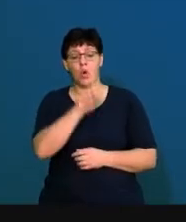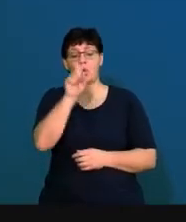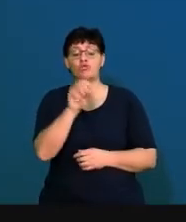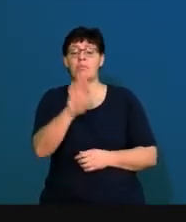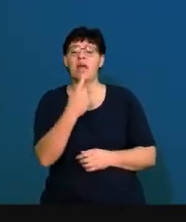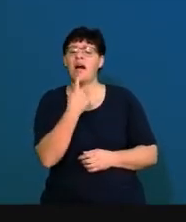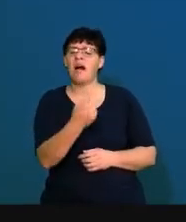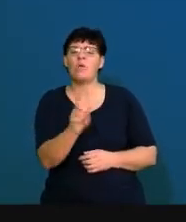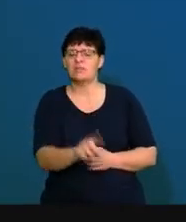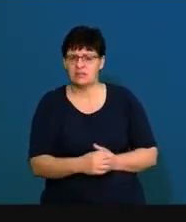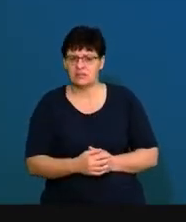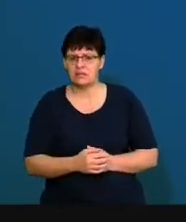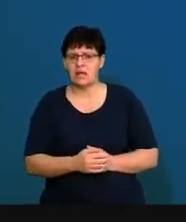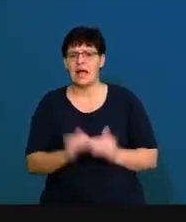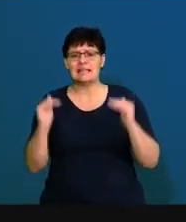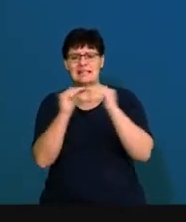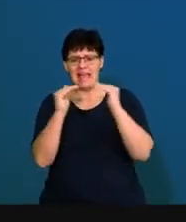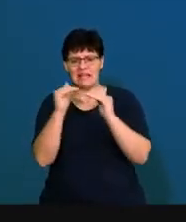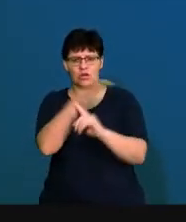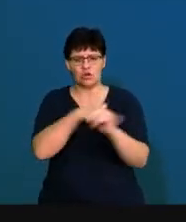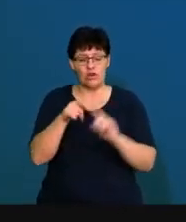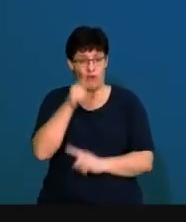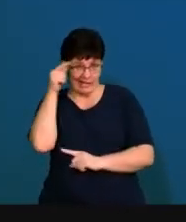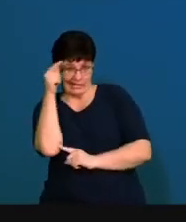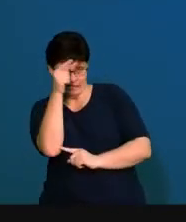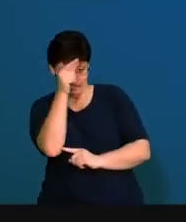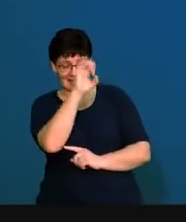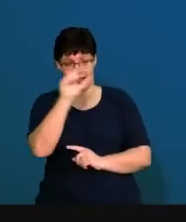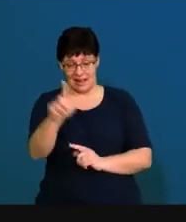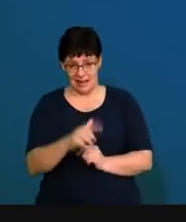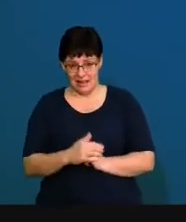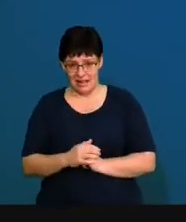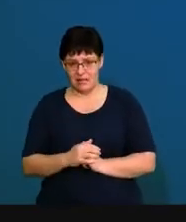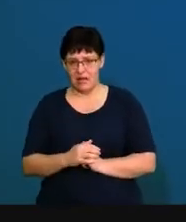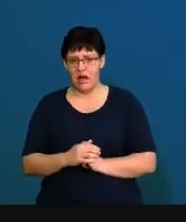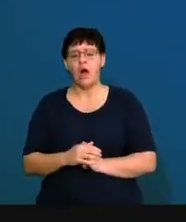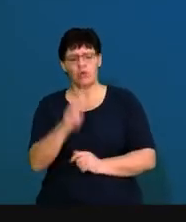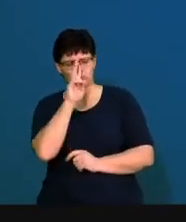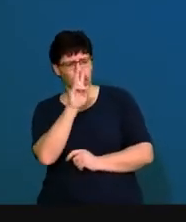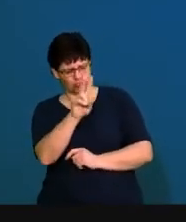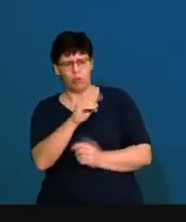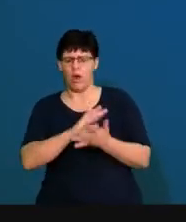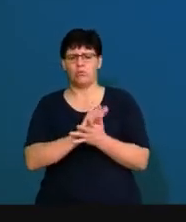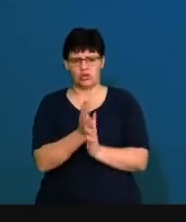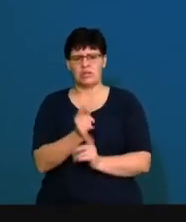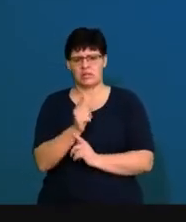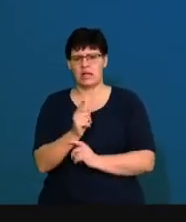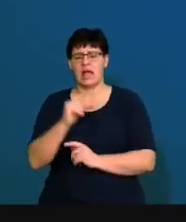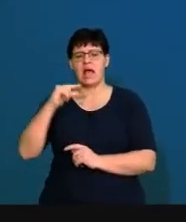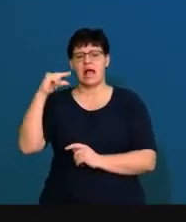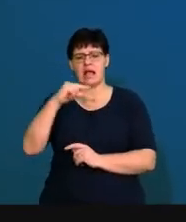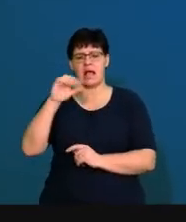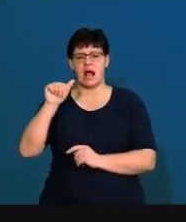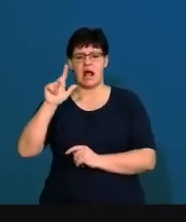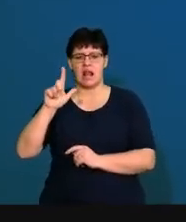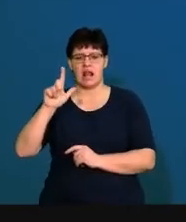the question B says, state the standard condition for this cell. Okay. Now we have recognized and appreciated that this is a